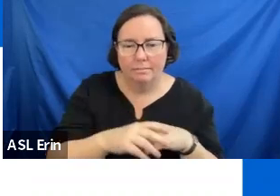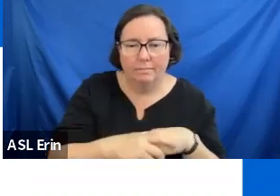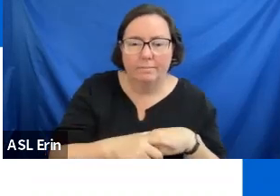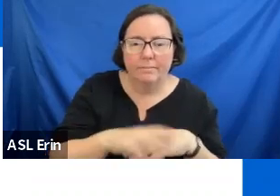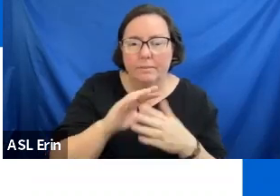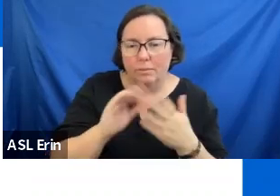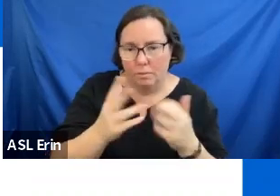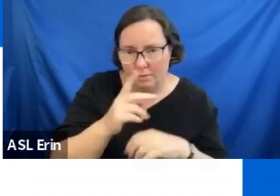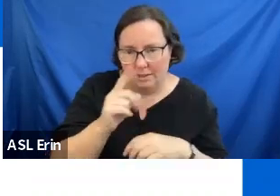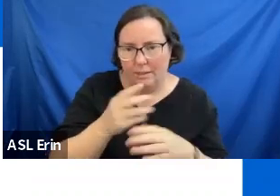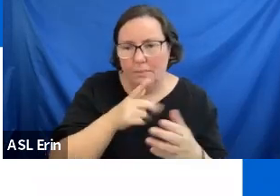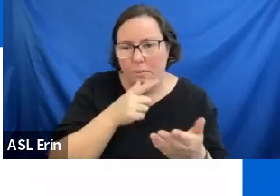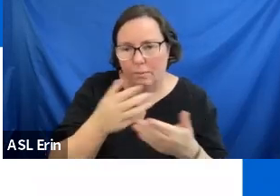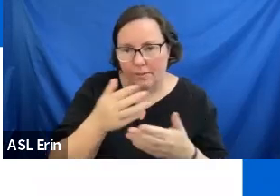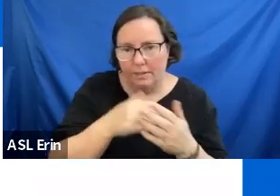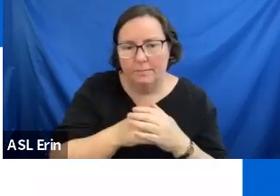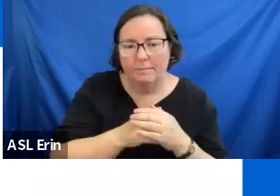with disabilities invited.